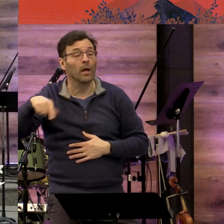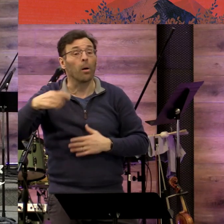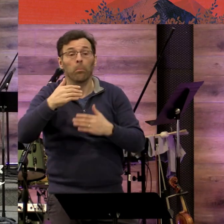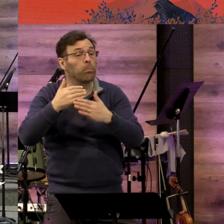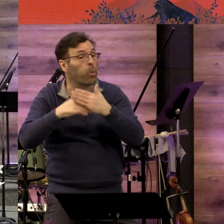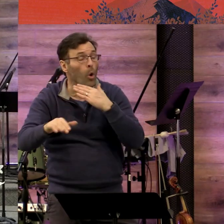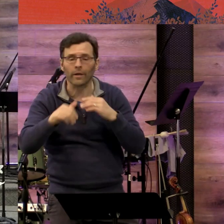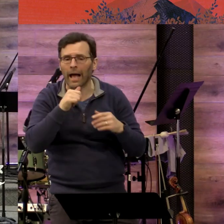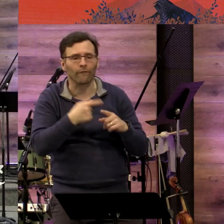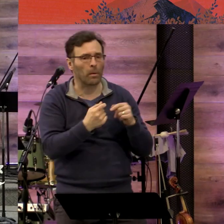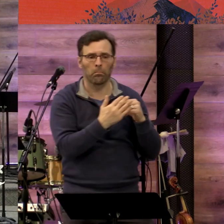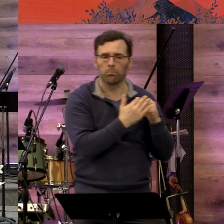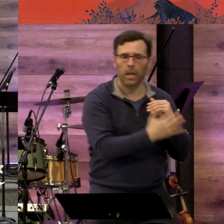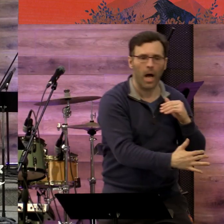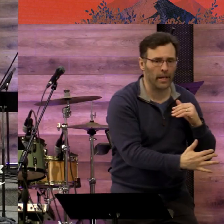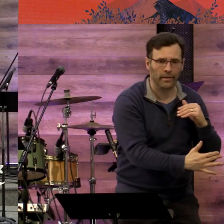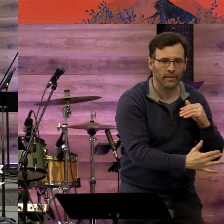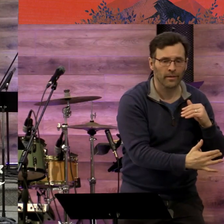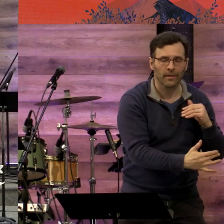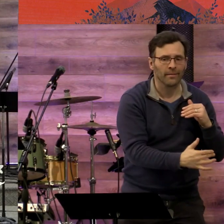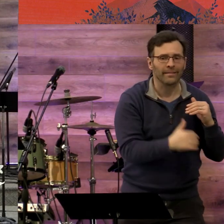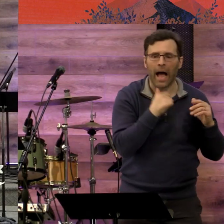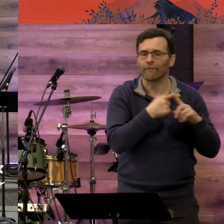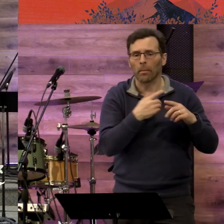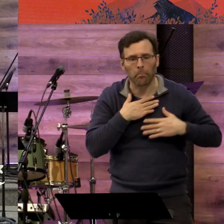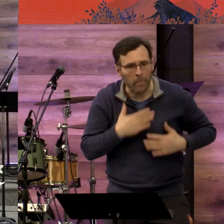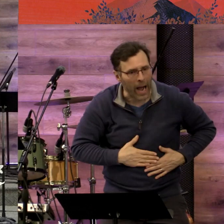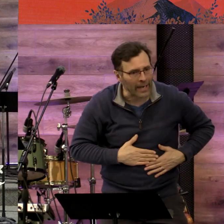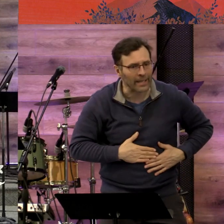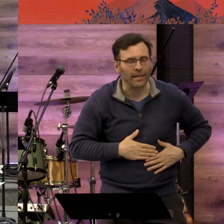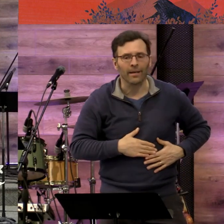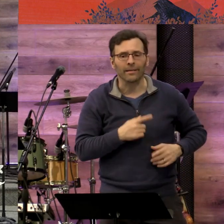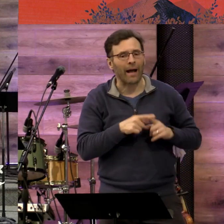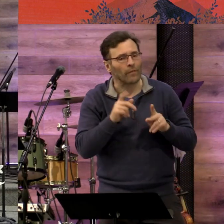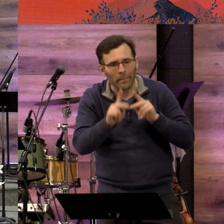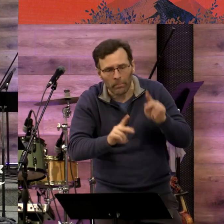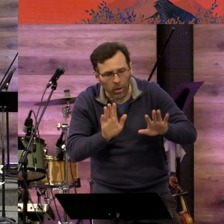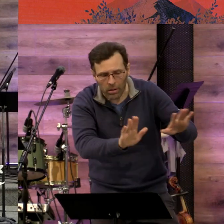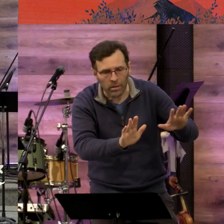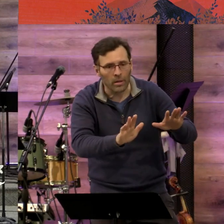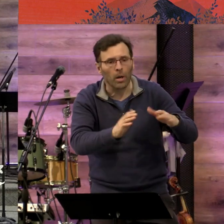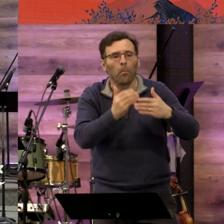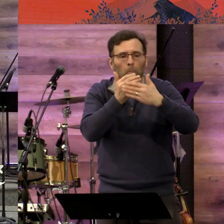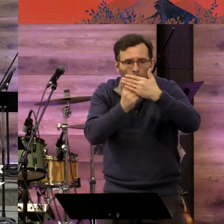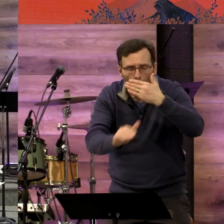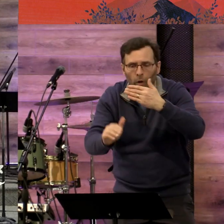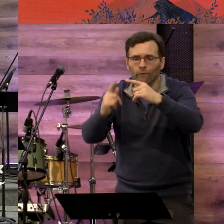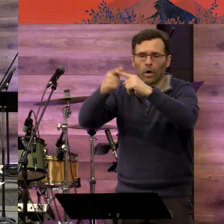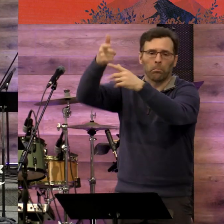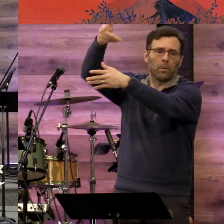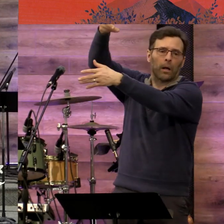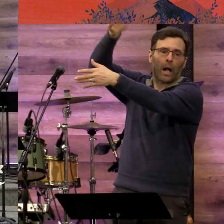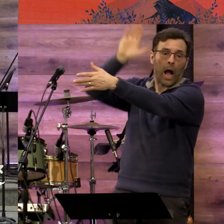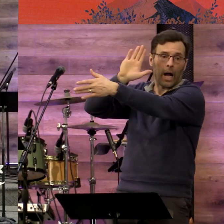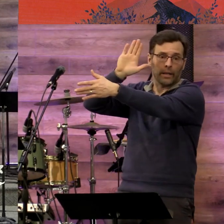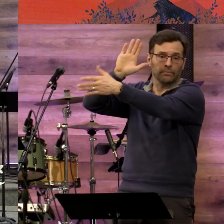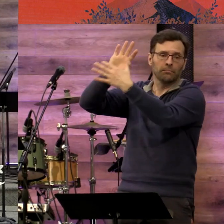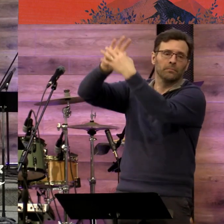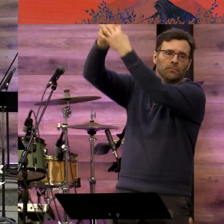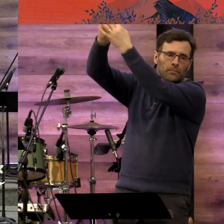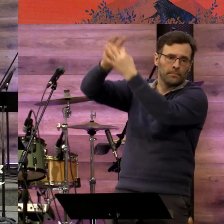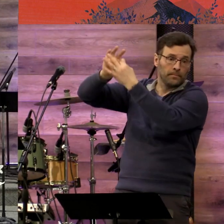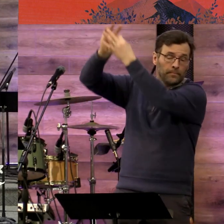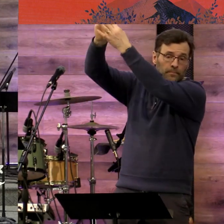of blood, nor of the will of the flesh, nor of the will of man, but of God.